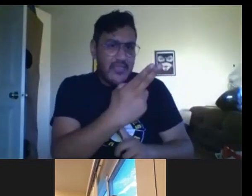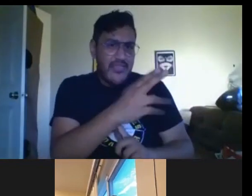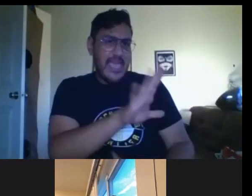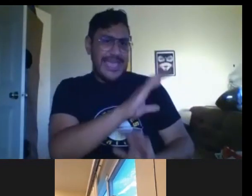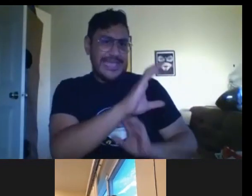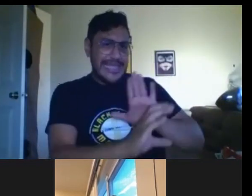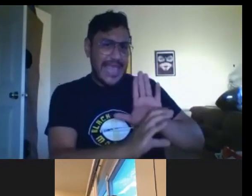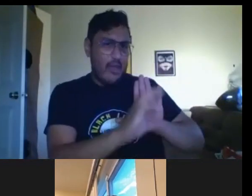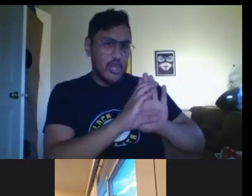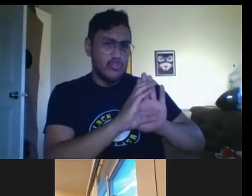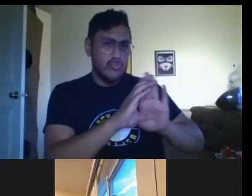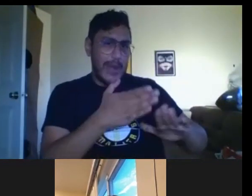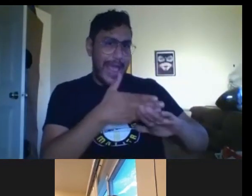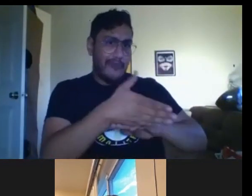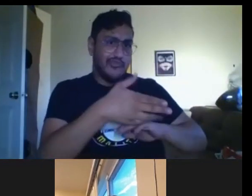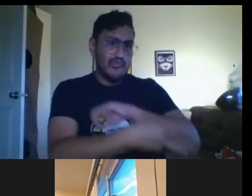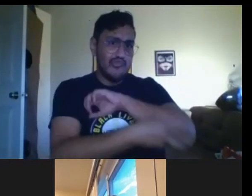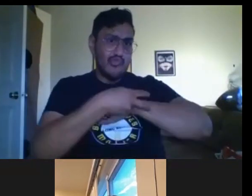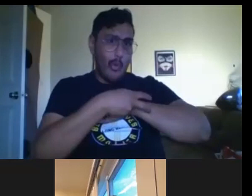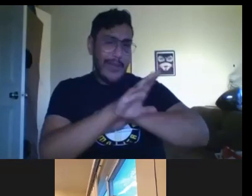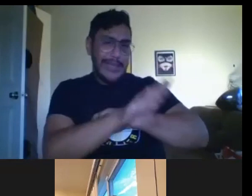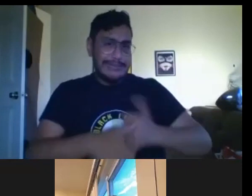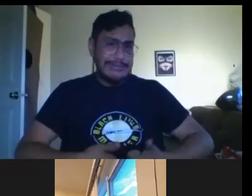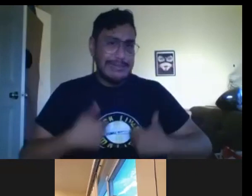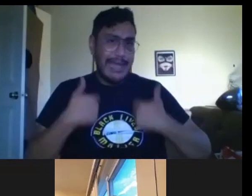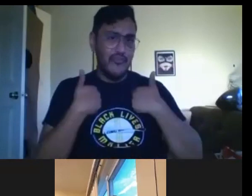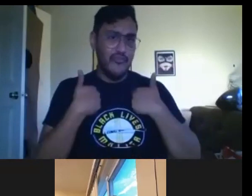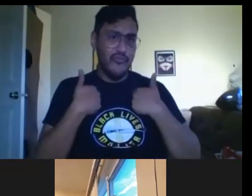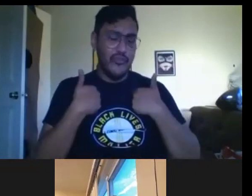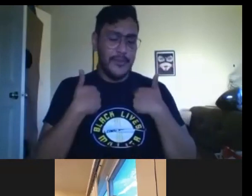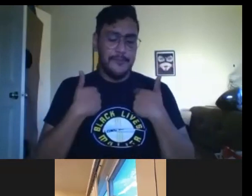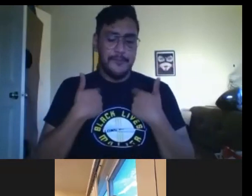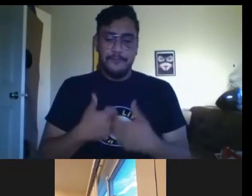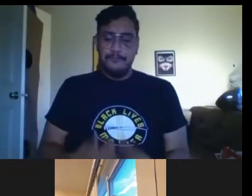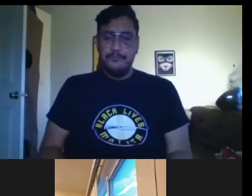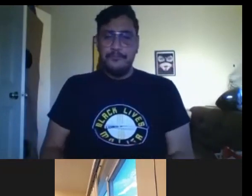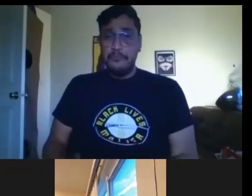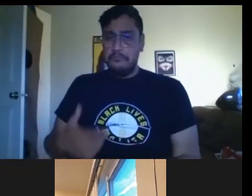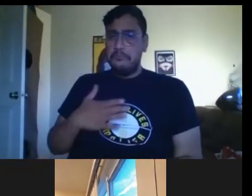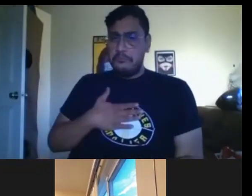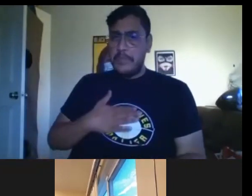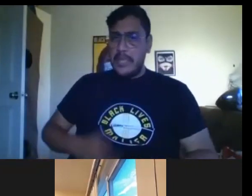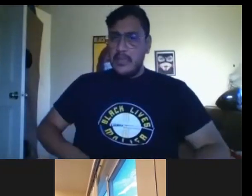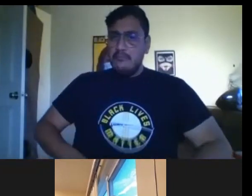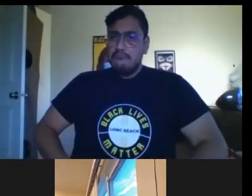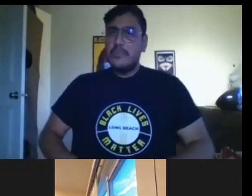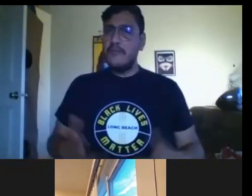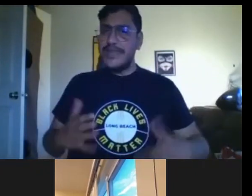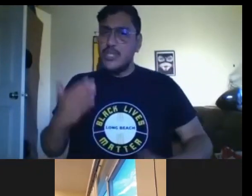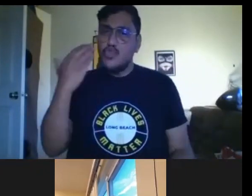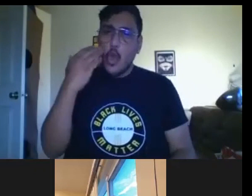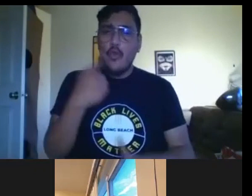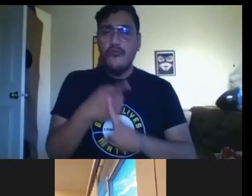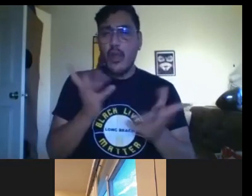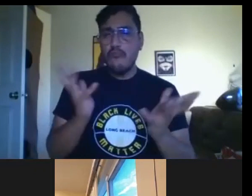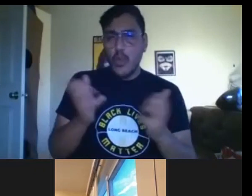they stole his life. I know from talking to you and from meeting his son and from being